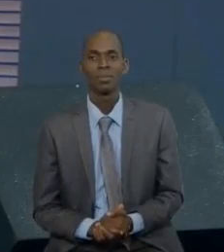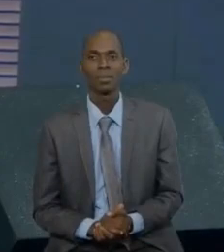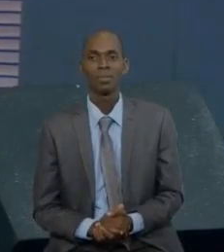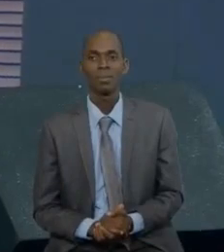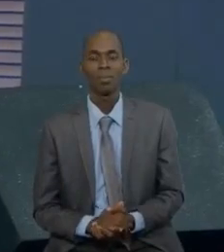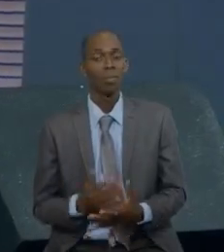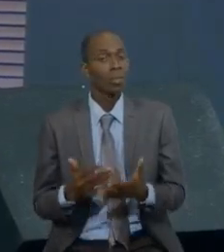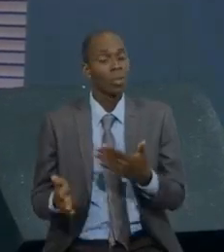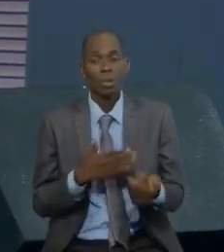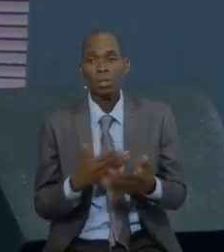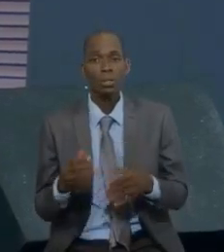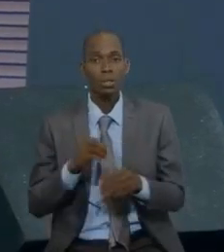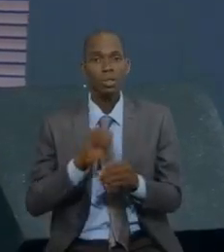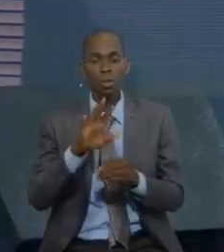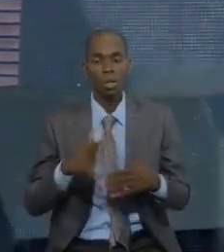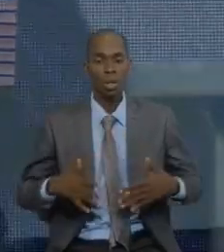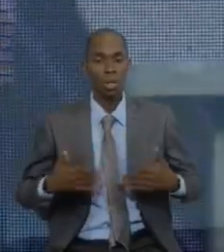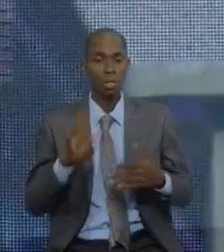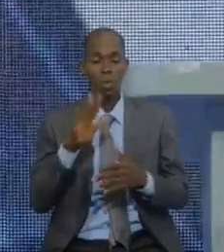Whatever your life has been,